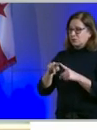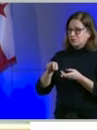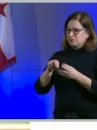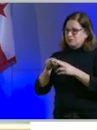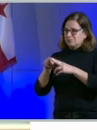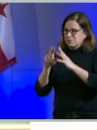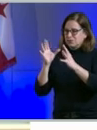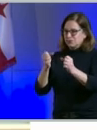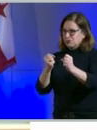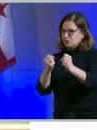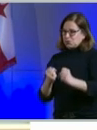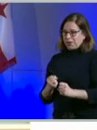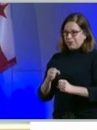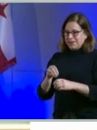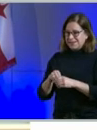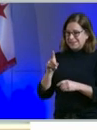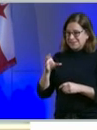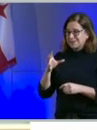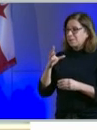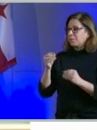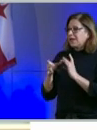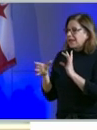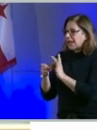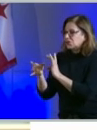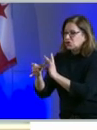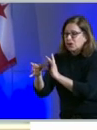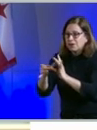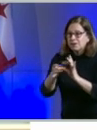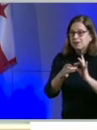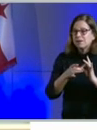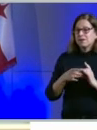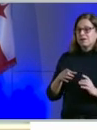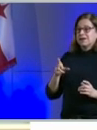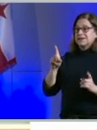police and the community, and I would also like to see